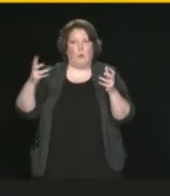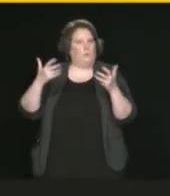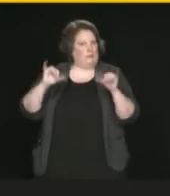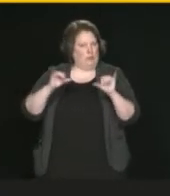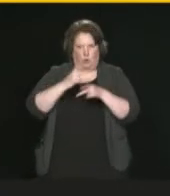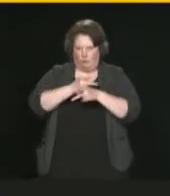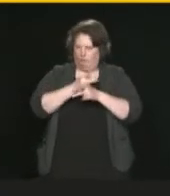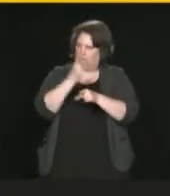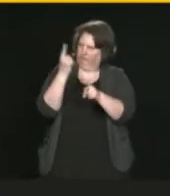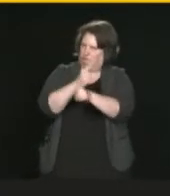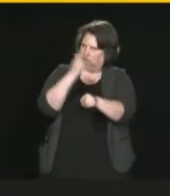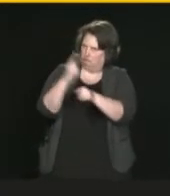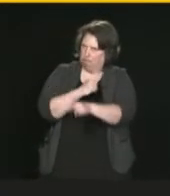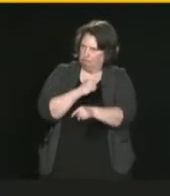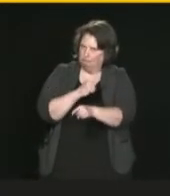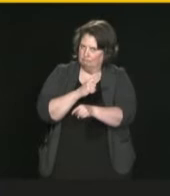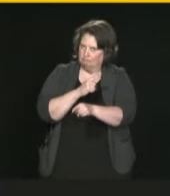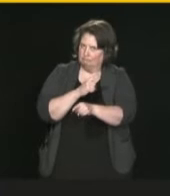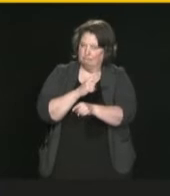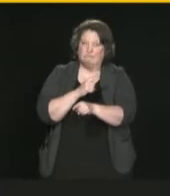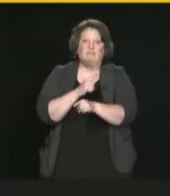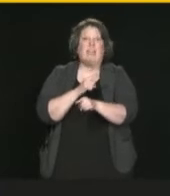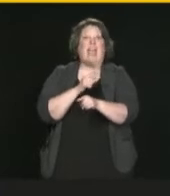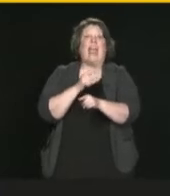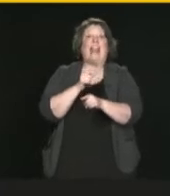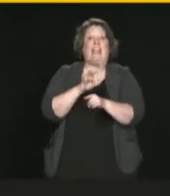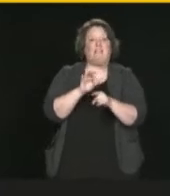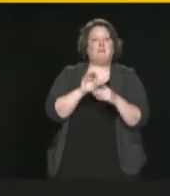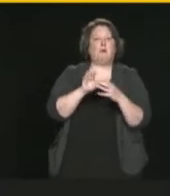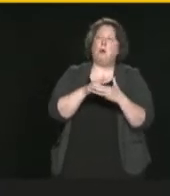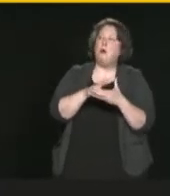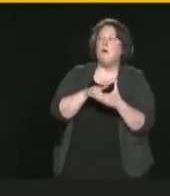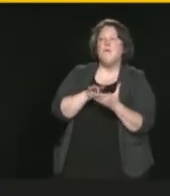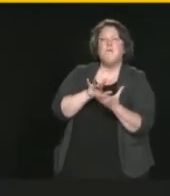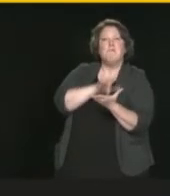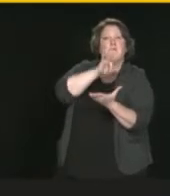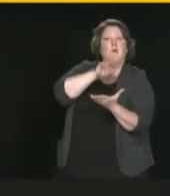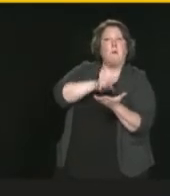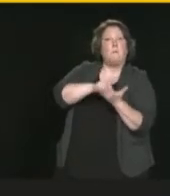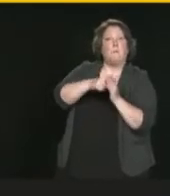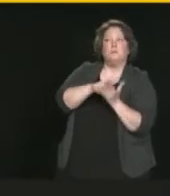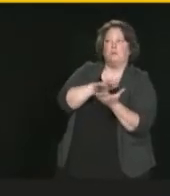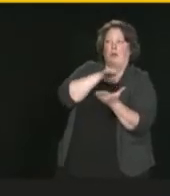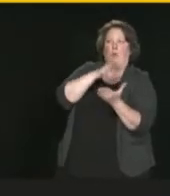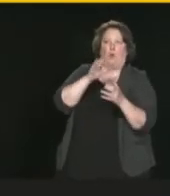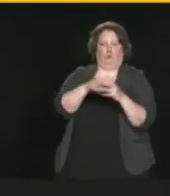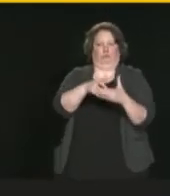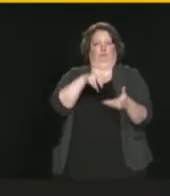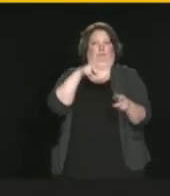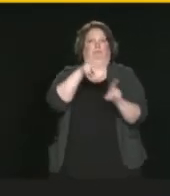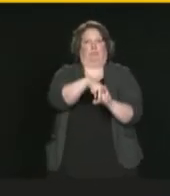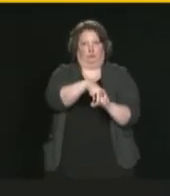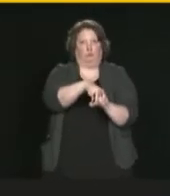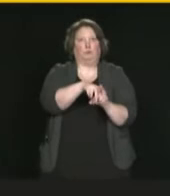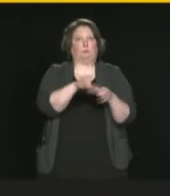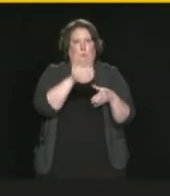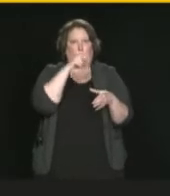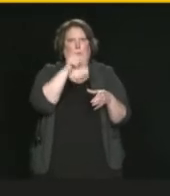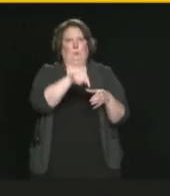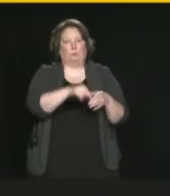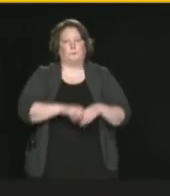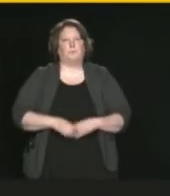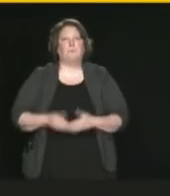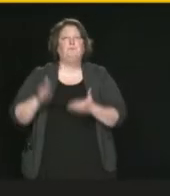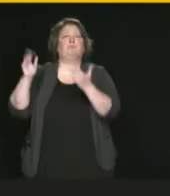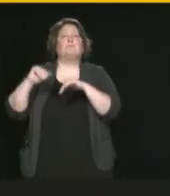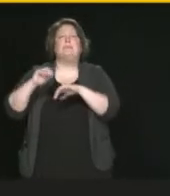for anyone trying to deliberately defraud the system. Good morning. You as a government, you talk about being transparent, you